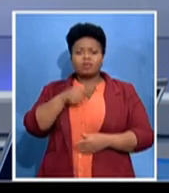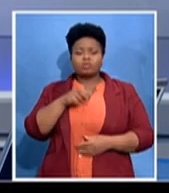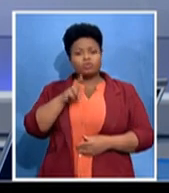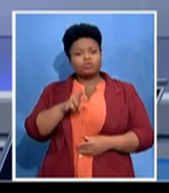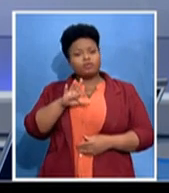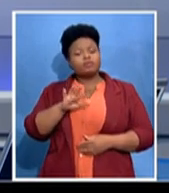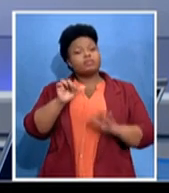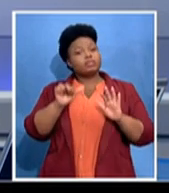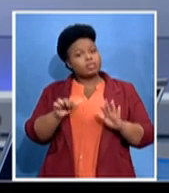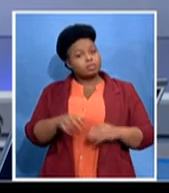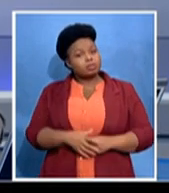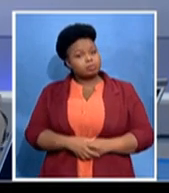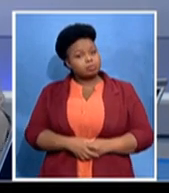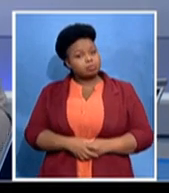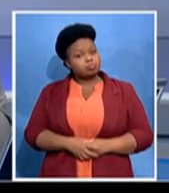16,256.